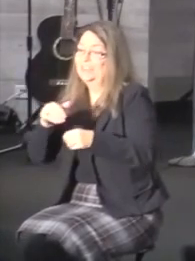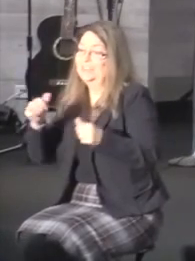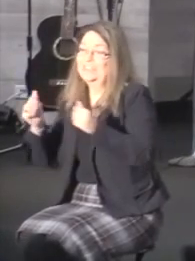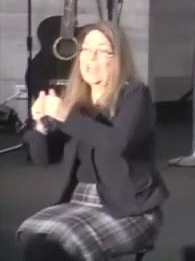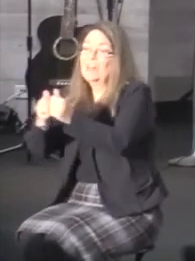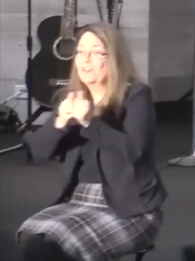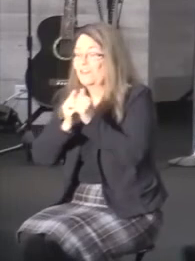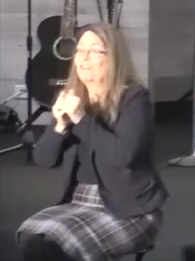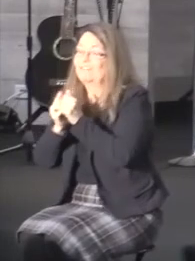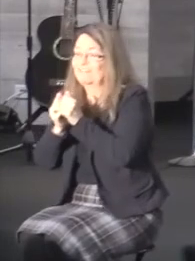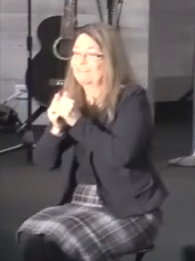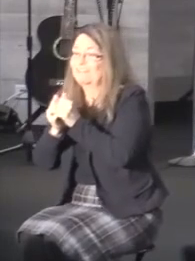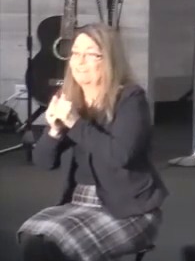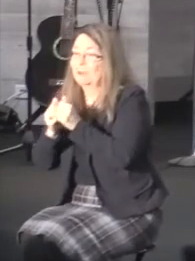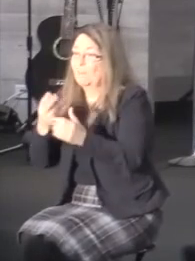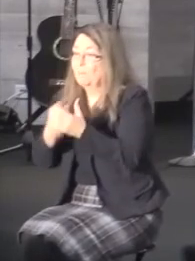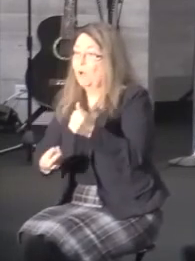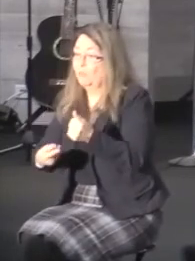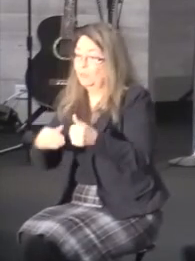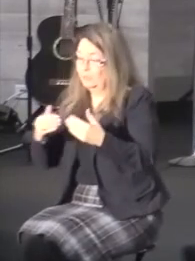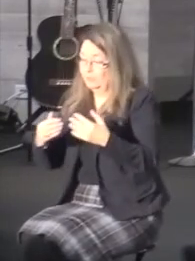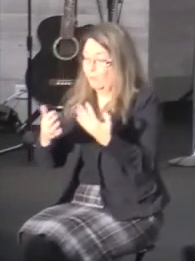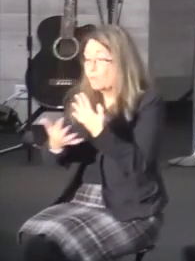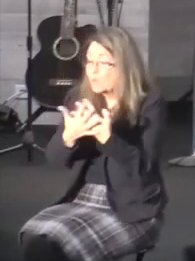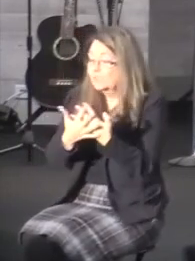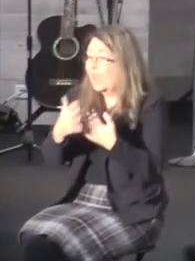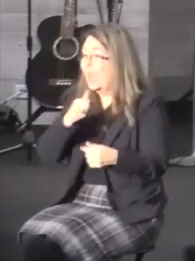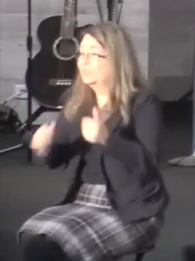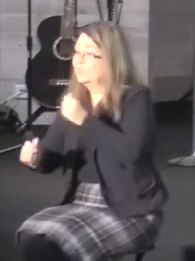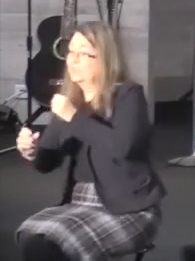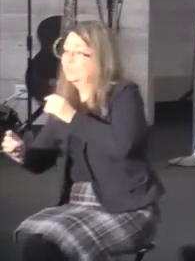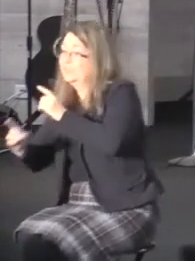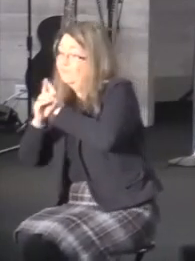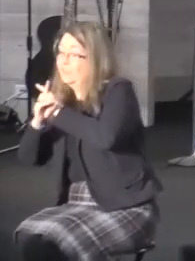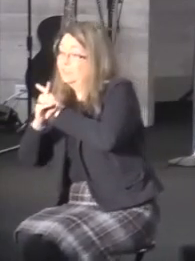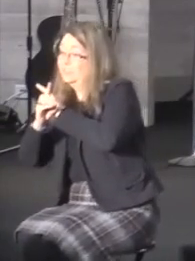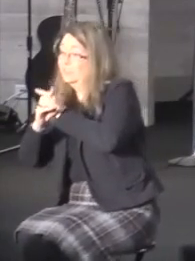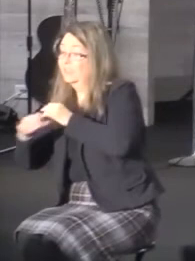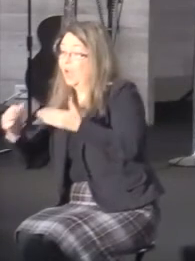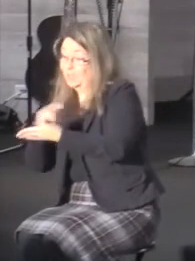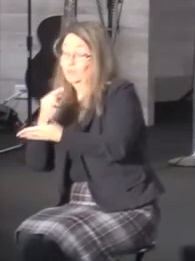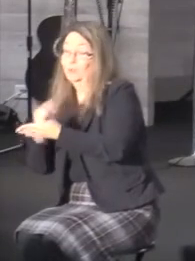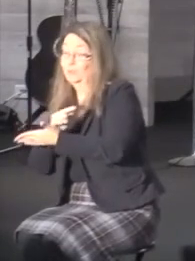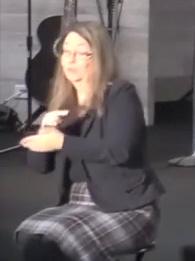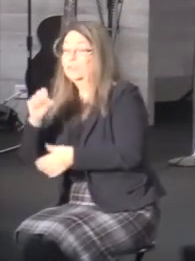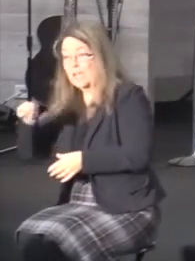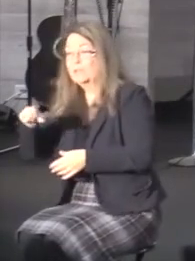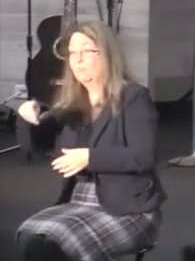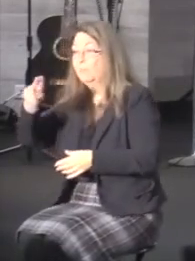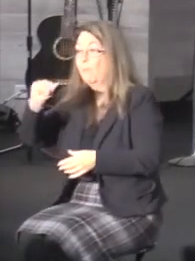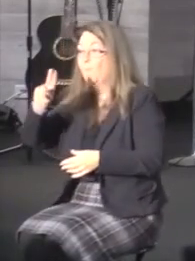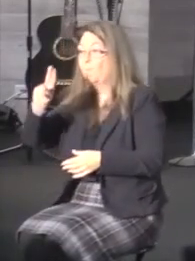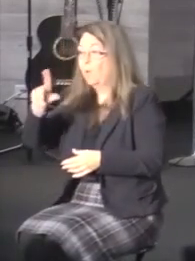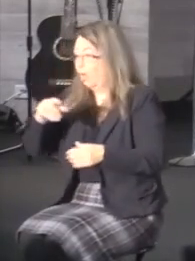We're in this together, both in my imprisonment and in the defense and the confirmation of the gospel. Yes, Paul was thrown in prison. Yes,